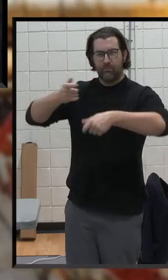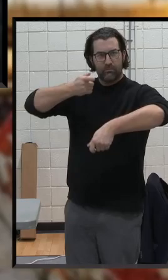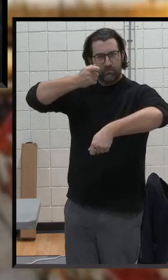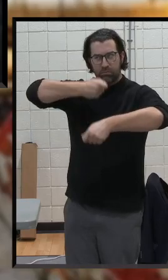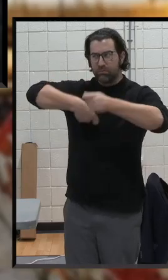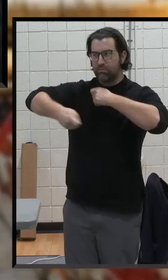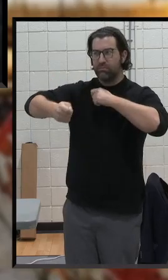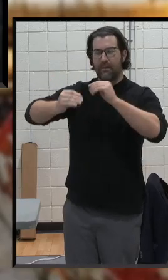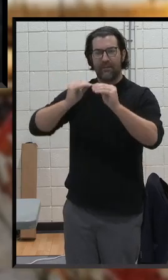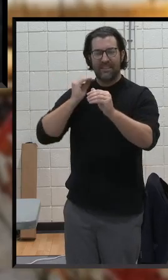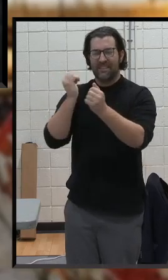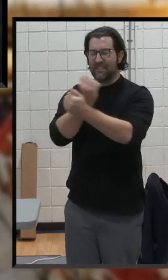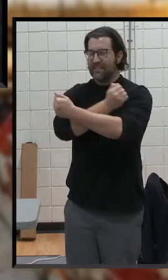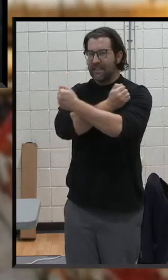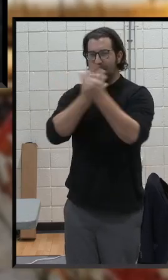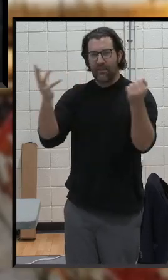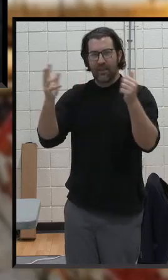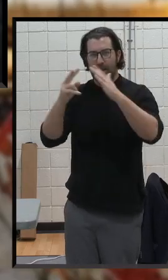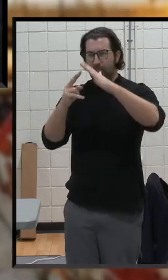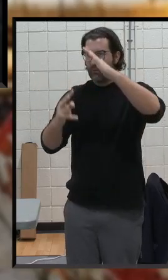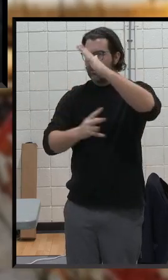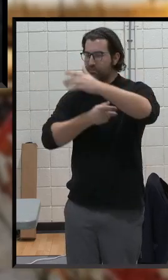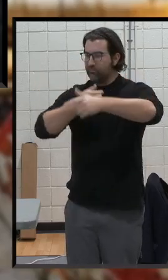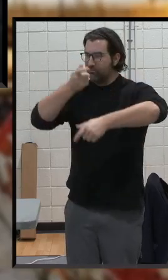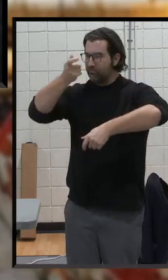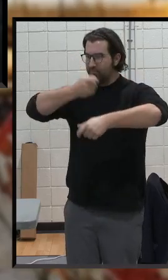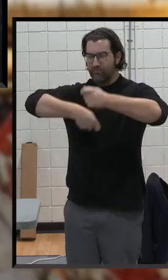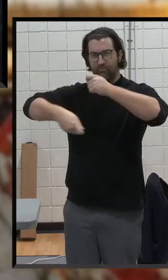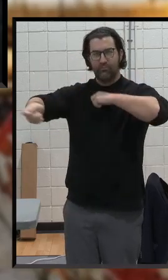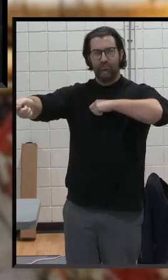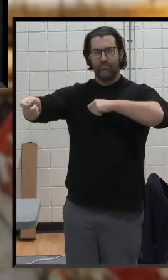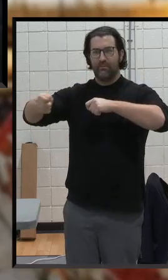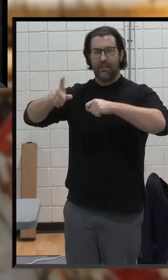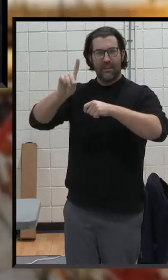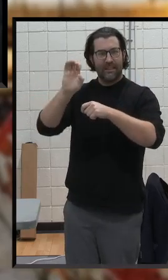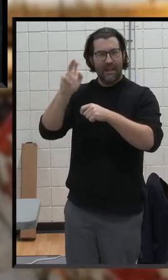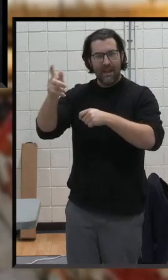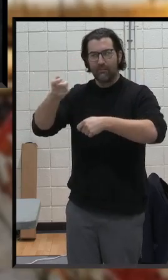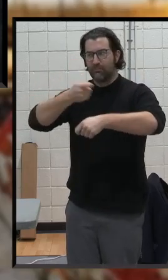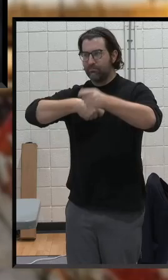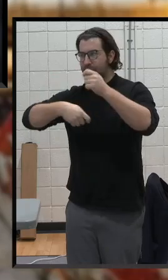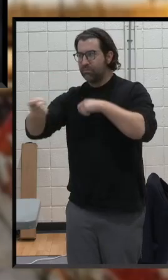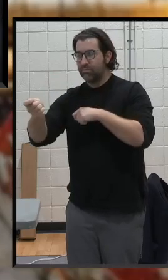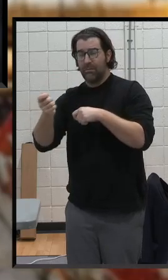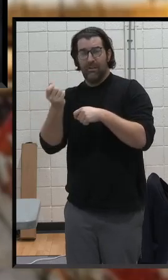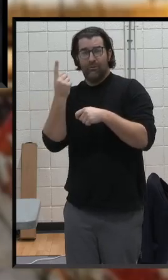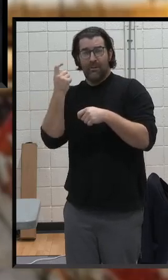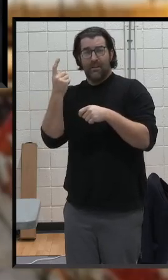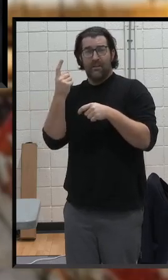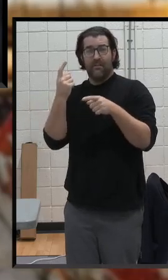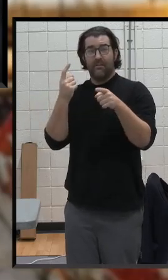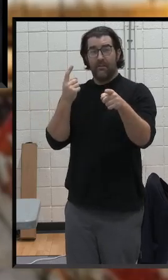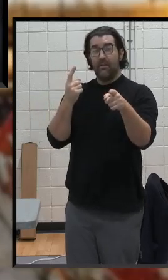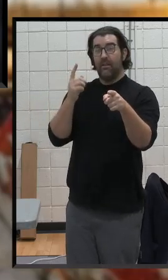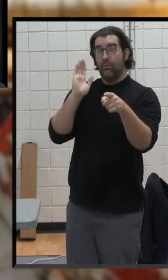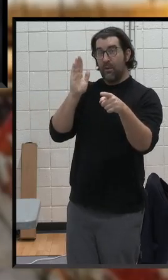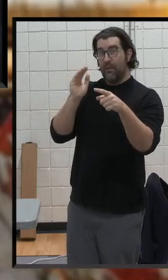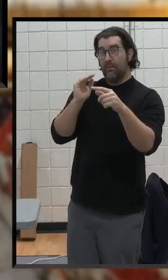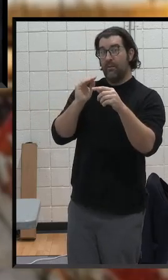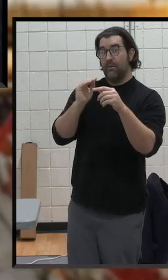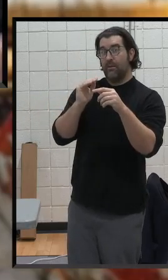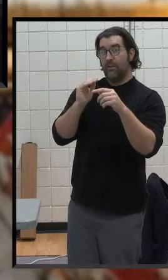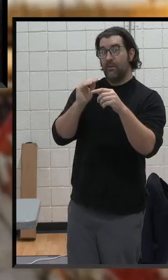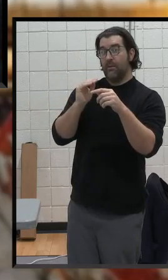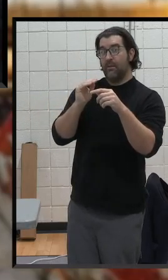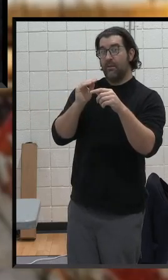repair everything. So the bridge will be open, both lanes, no issues as part of this rehabilitation.